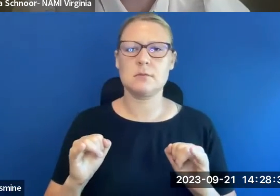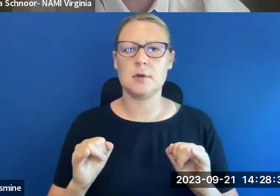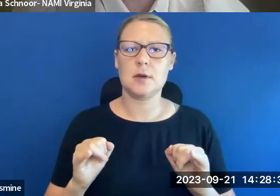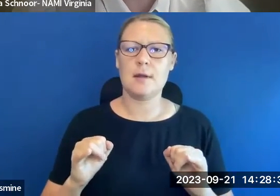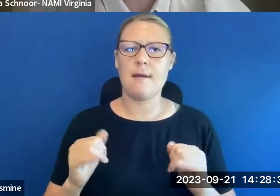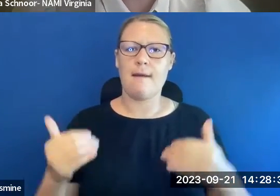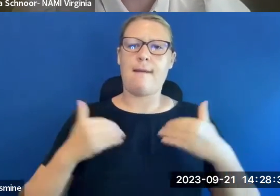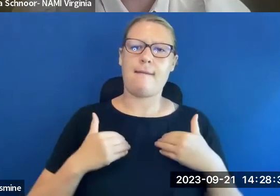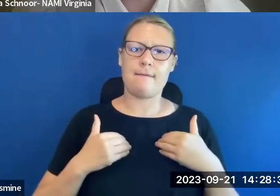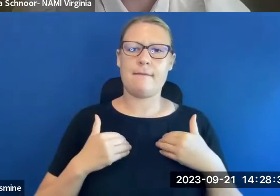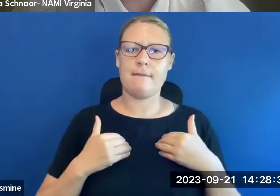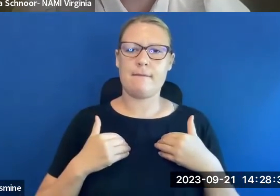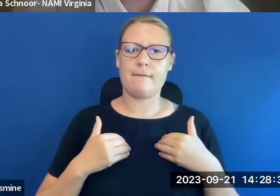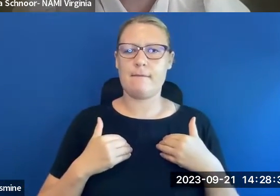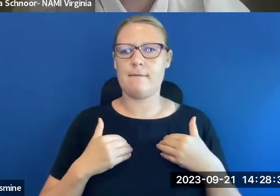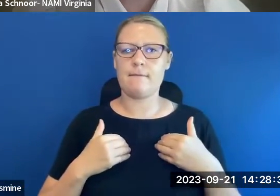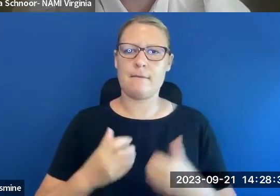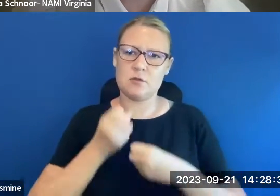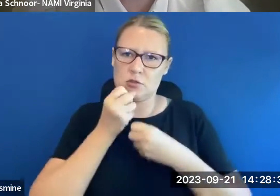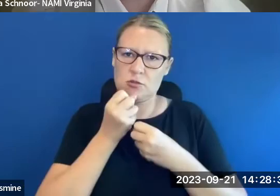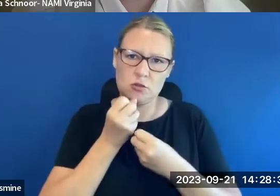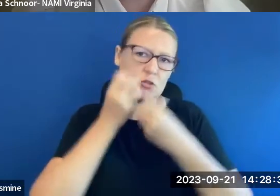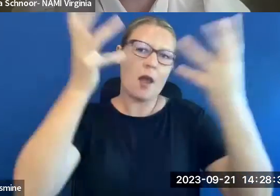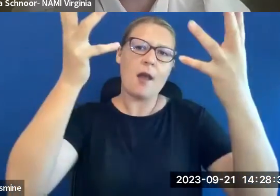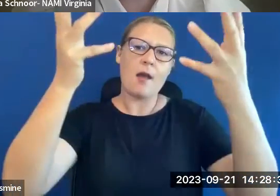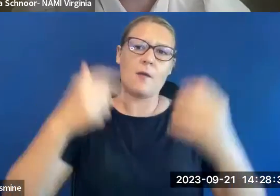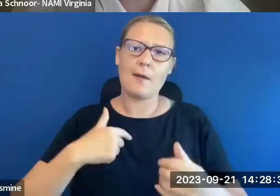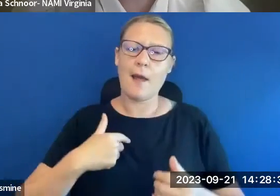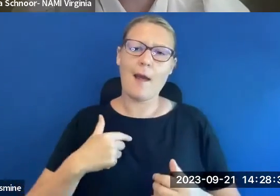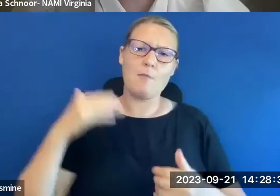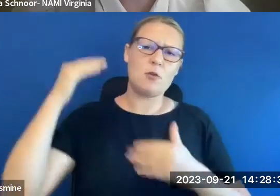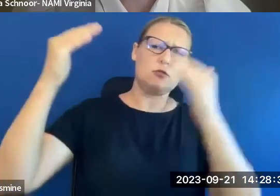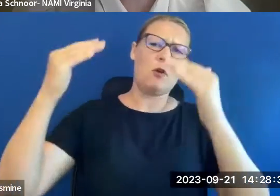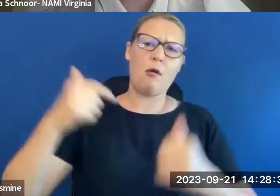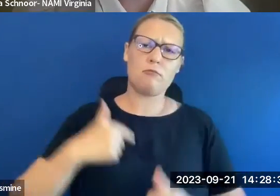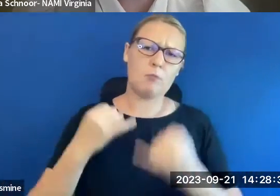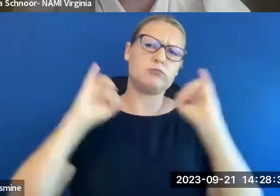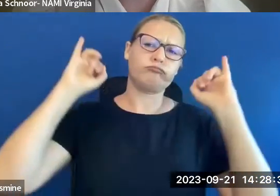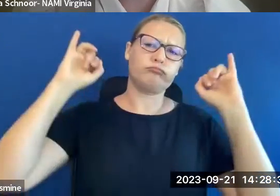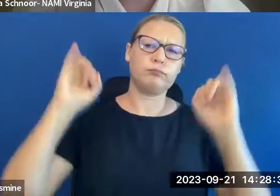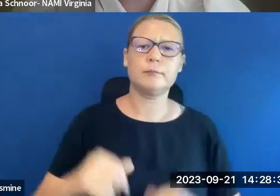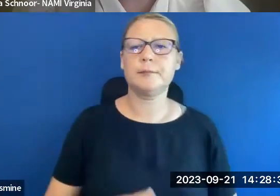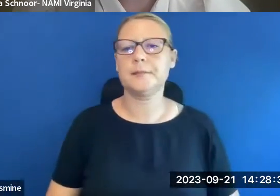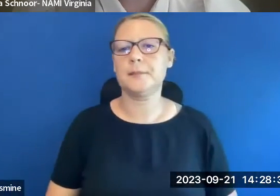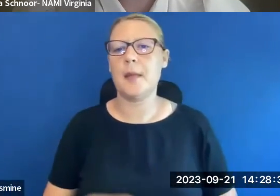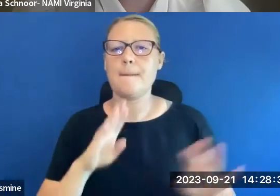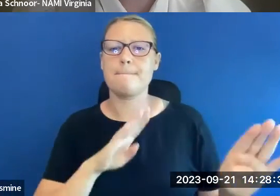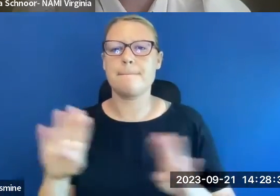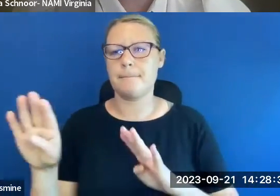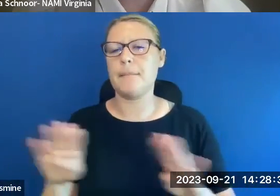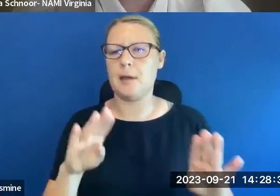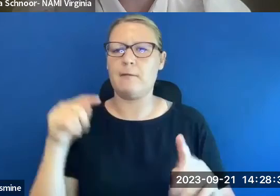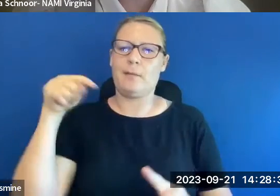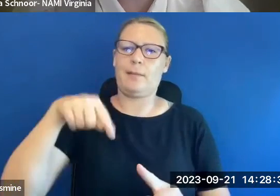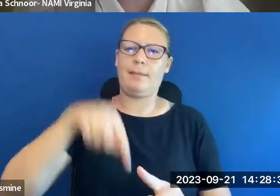their independence like shouting from the rooftop, like whatever. Behavior is a force of or source of